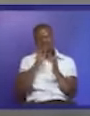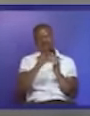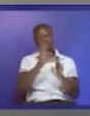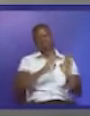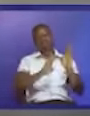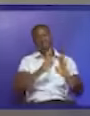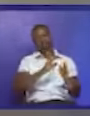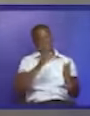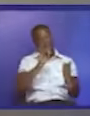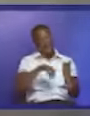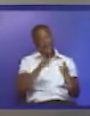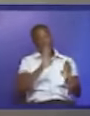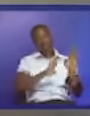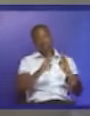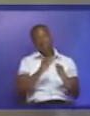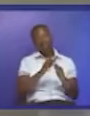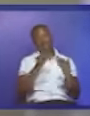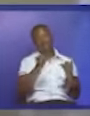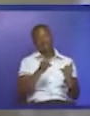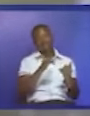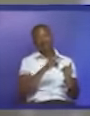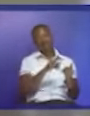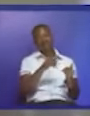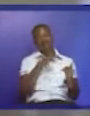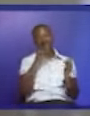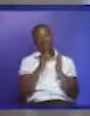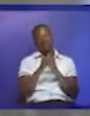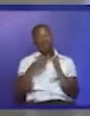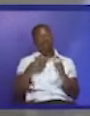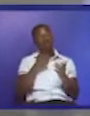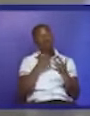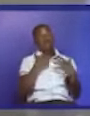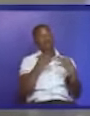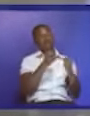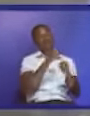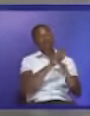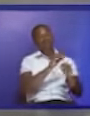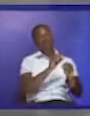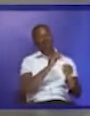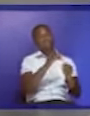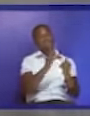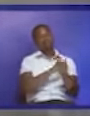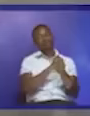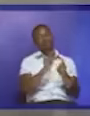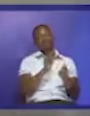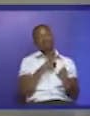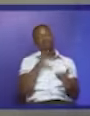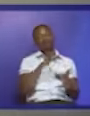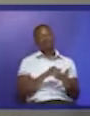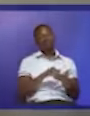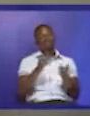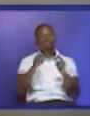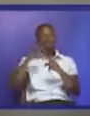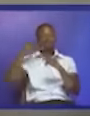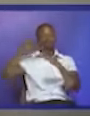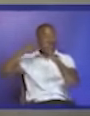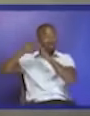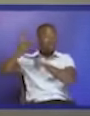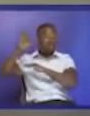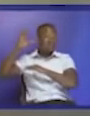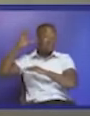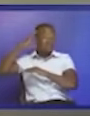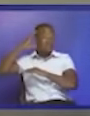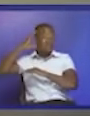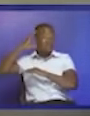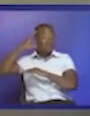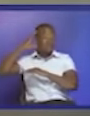for trouble. Now you're going to say, I did not heal you, and you would come and destroy us again. When Elisha heard it, my God, may